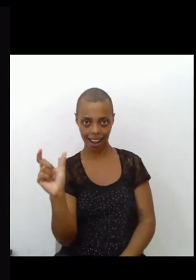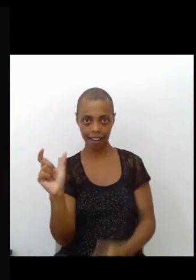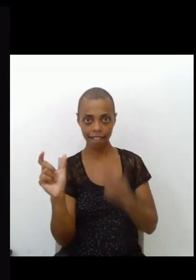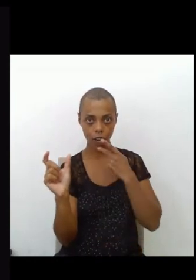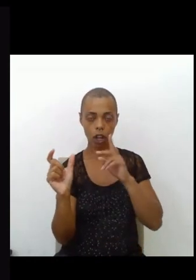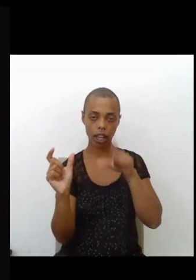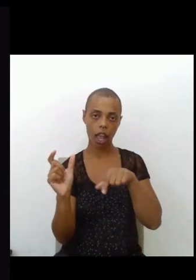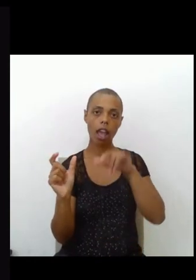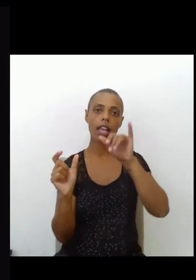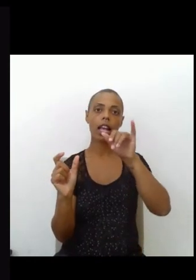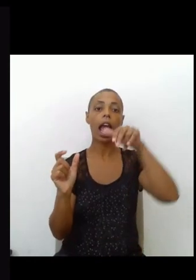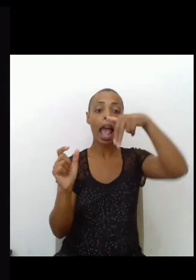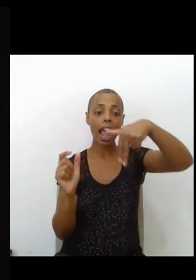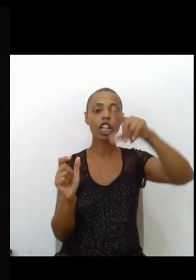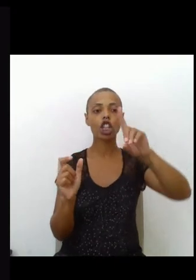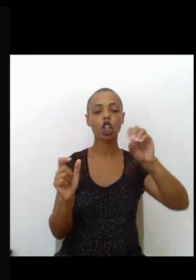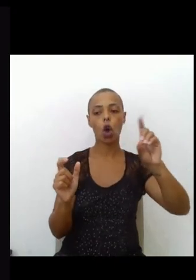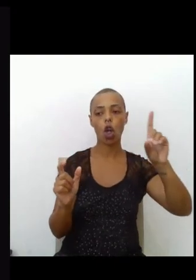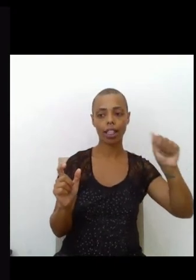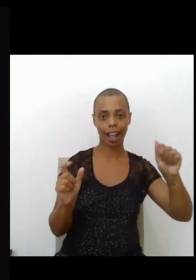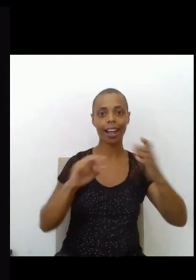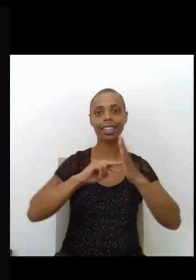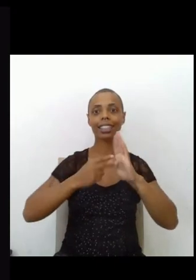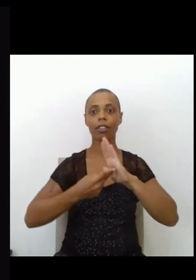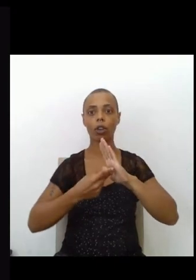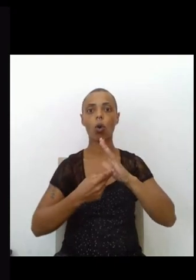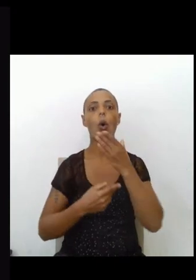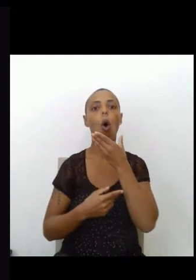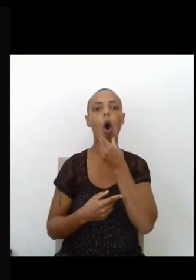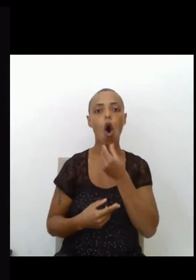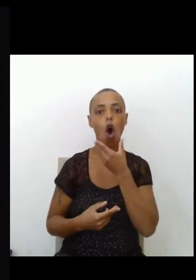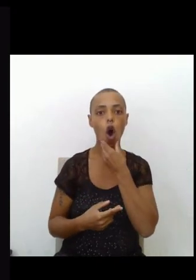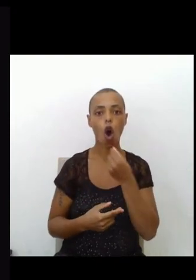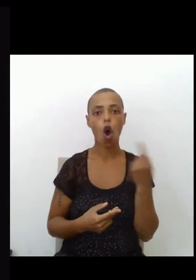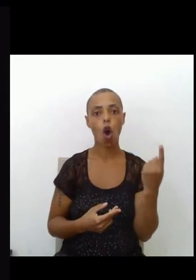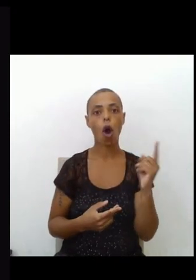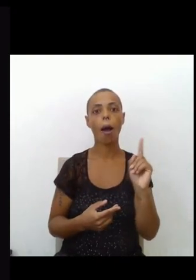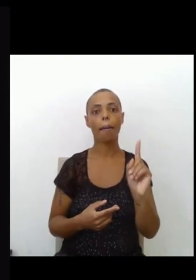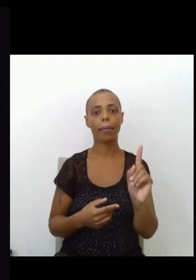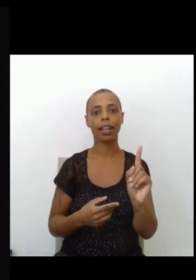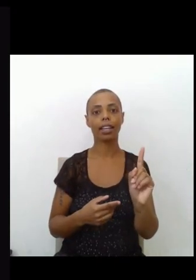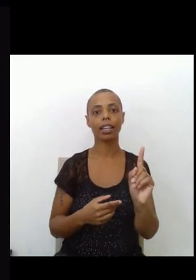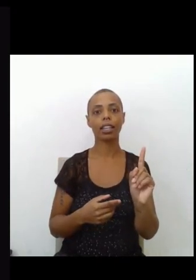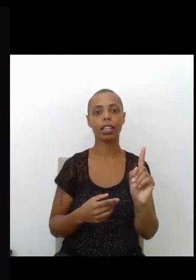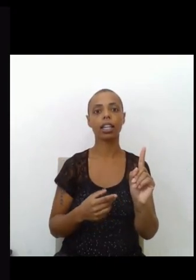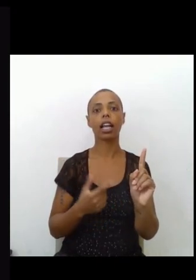in his torsa and isizulu languages and the joining phrase